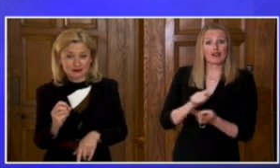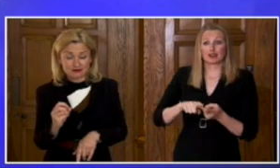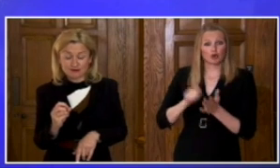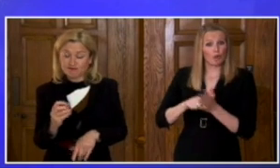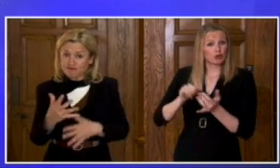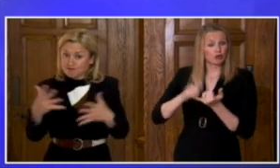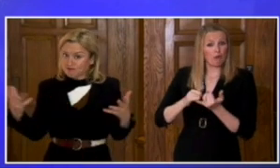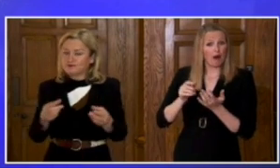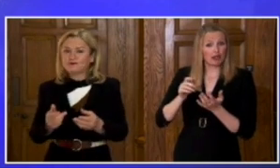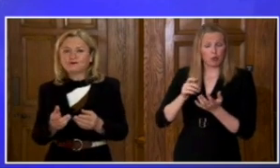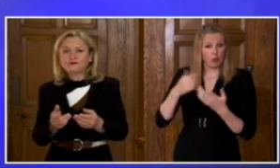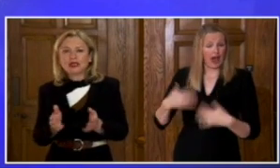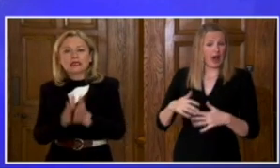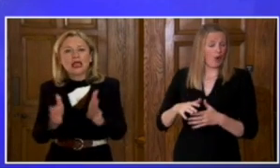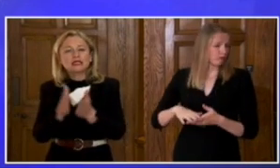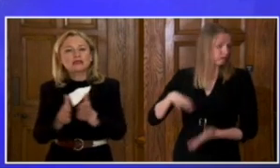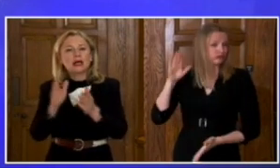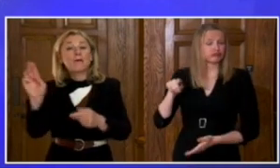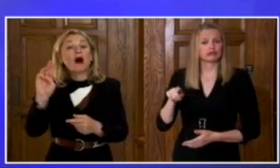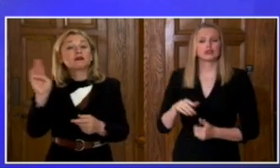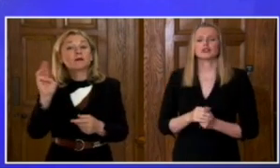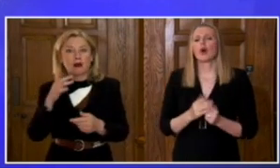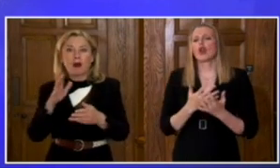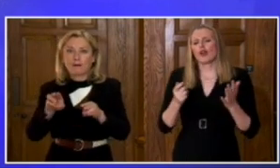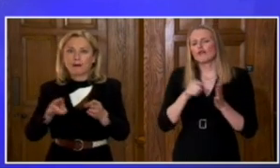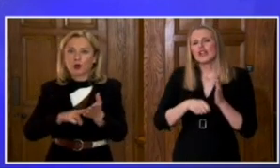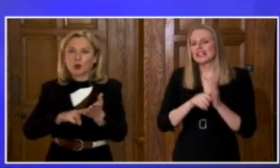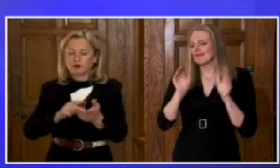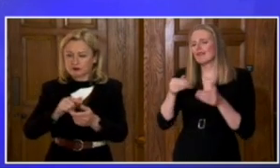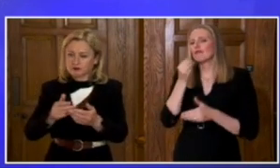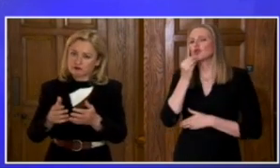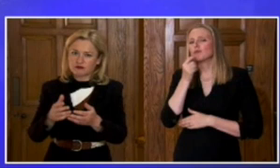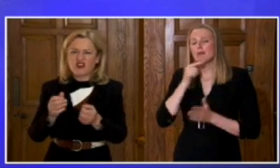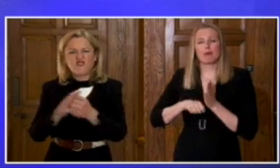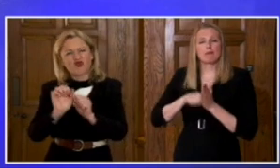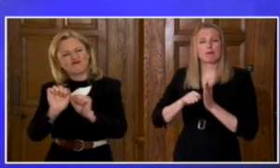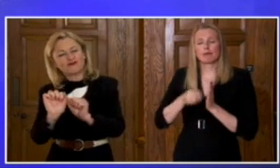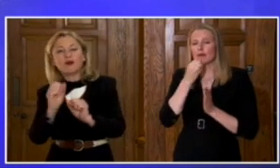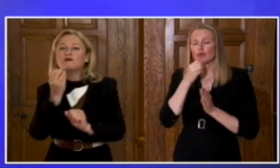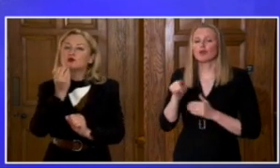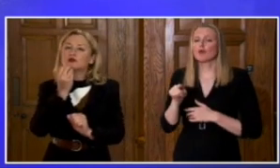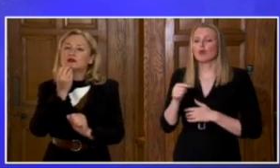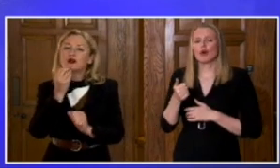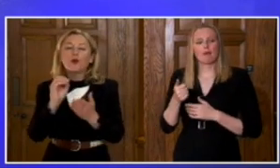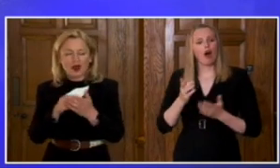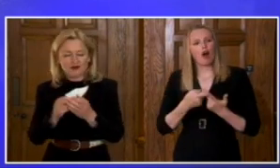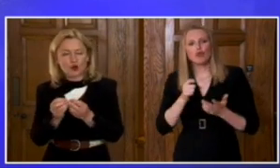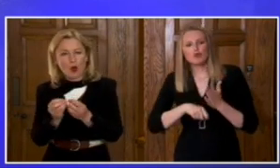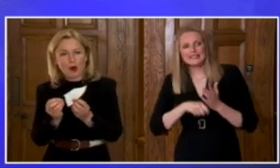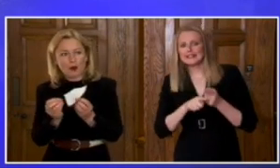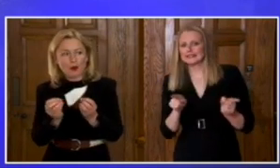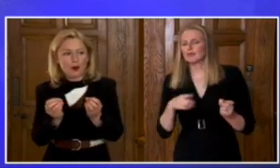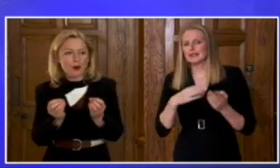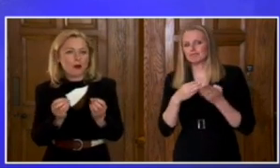much of the retail that has been possible up to now has been food-related, and that must expand as soon as the science